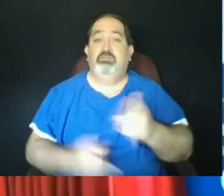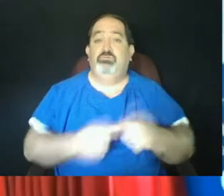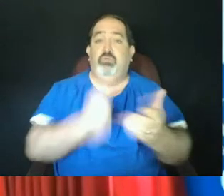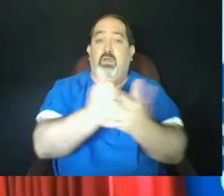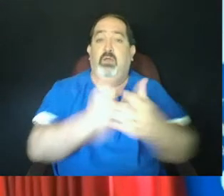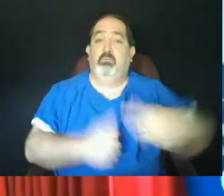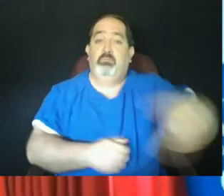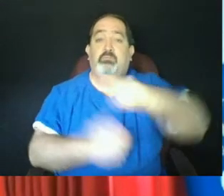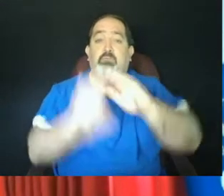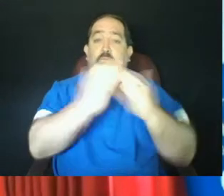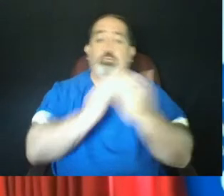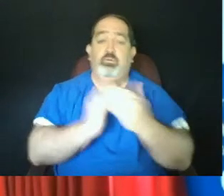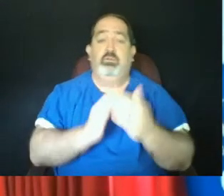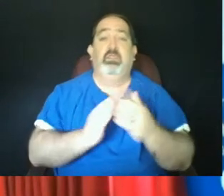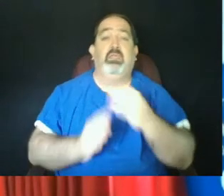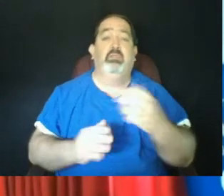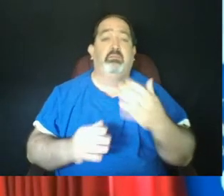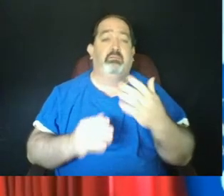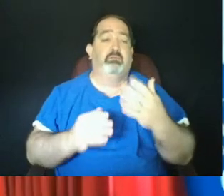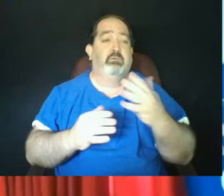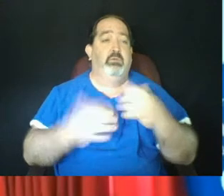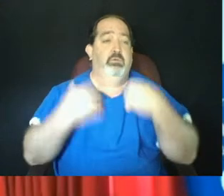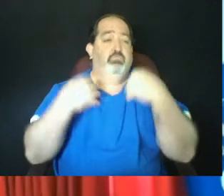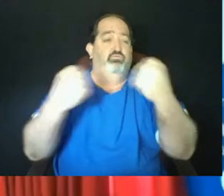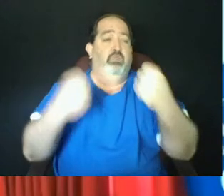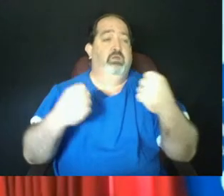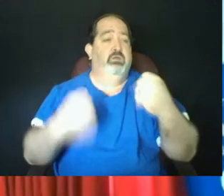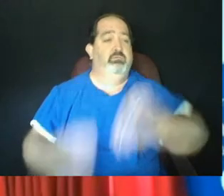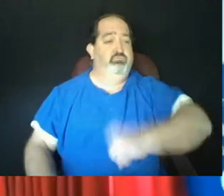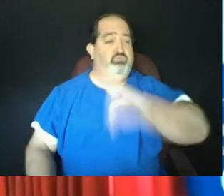community, and we're proud to have such a supportive group within our ranks.